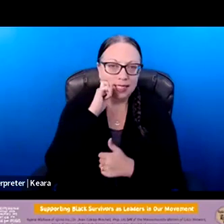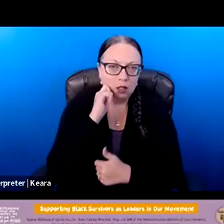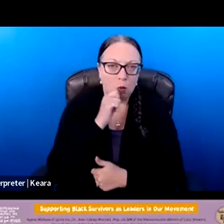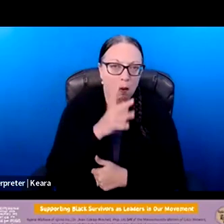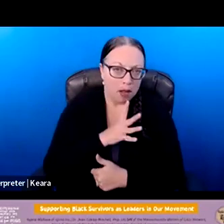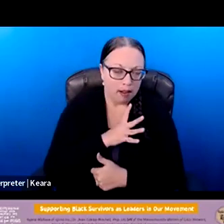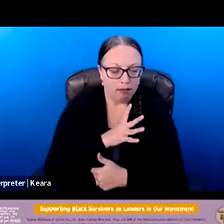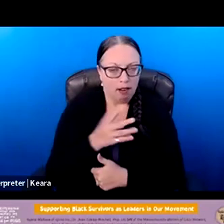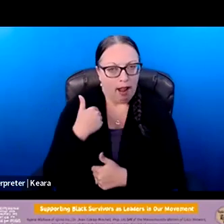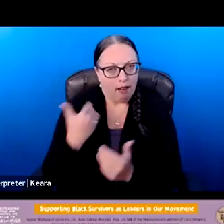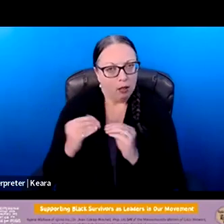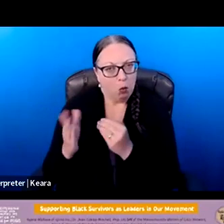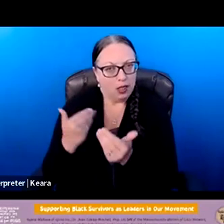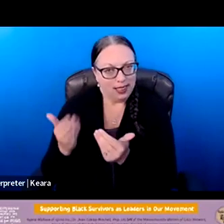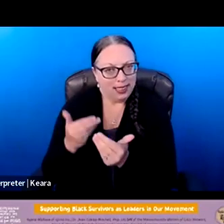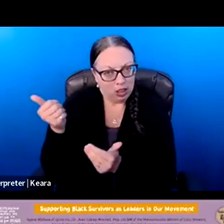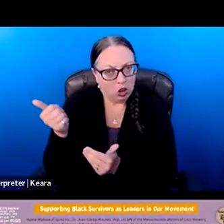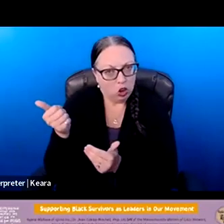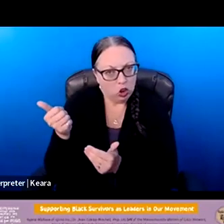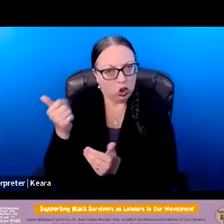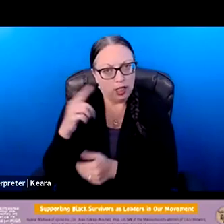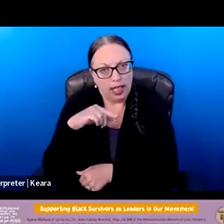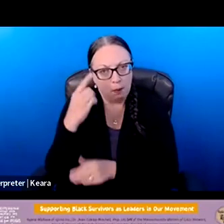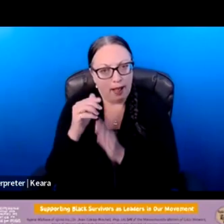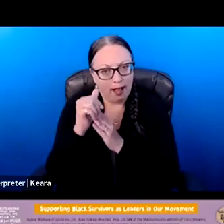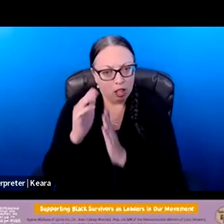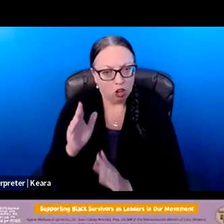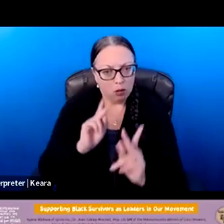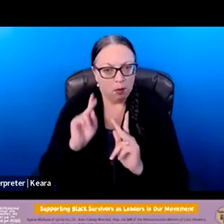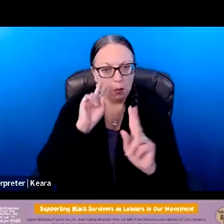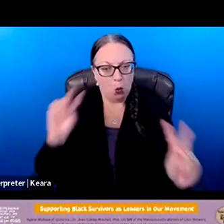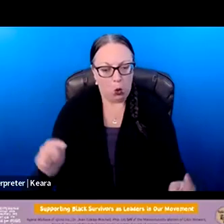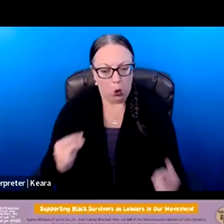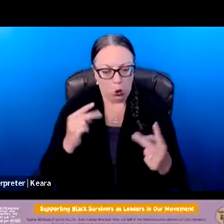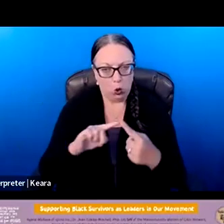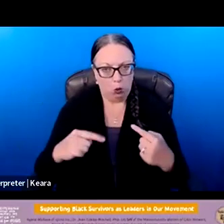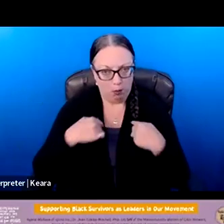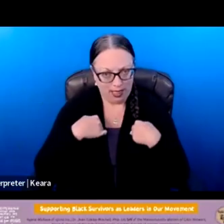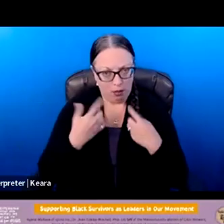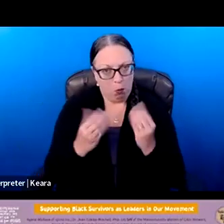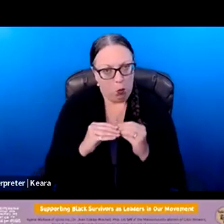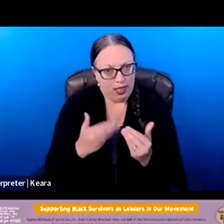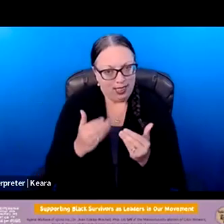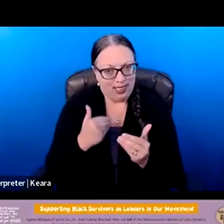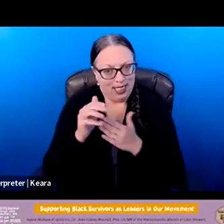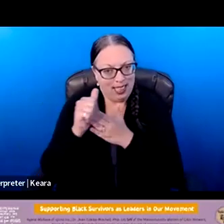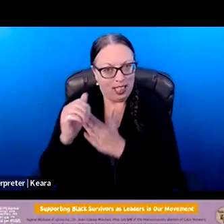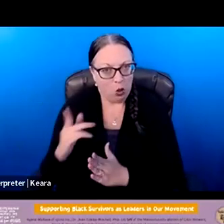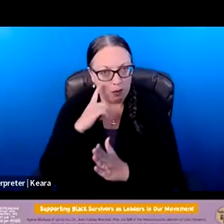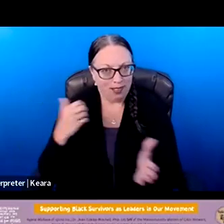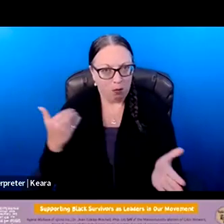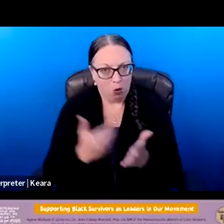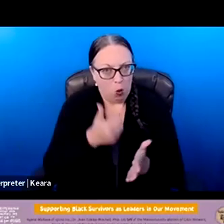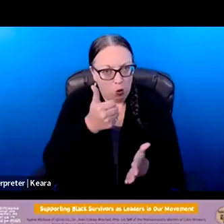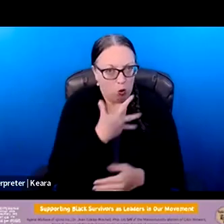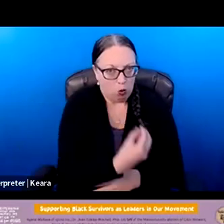Black leadership. I think people will look to me easier as a leader than because of my closeness to whiteness